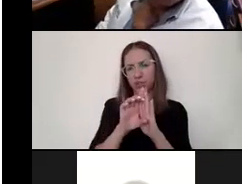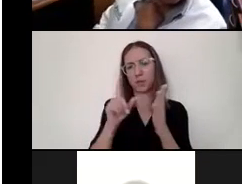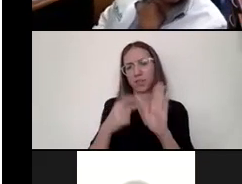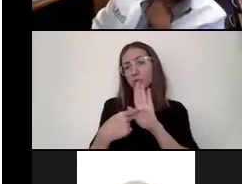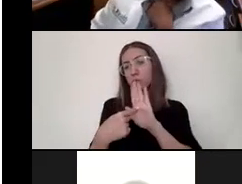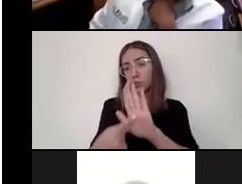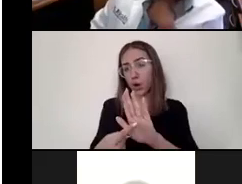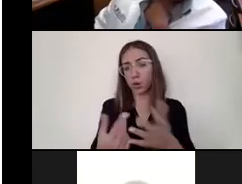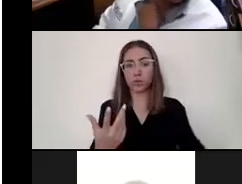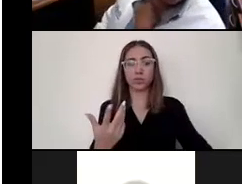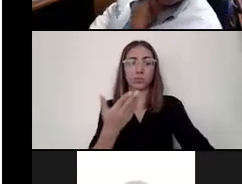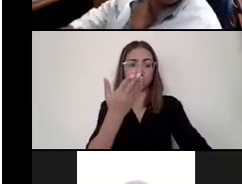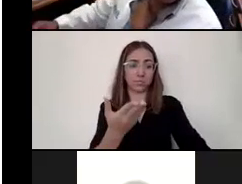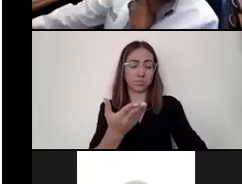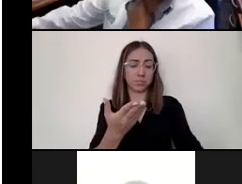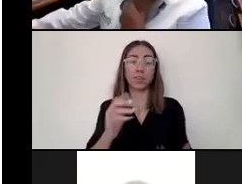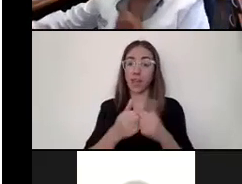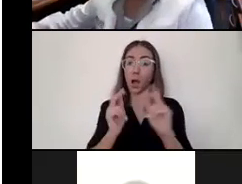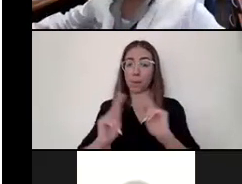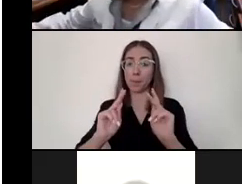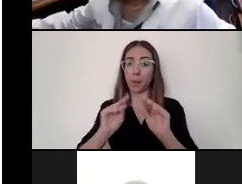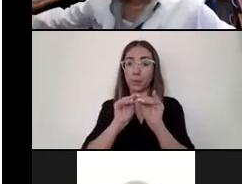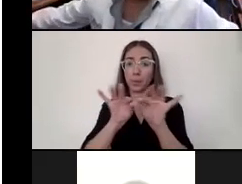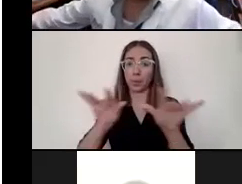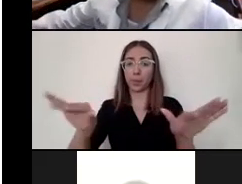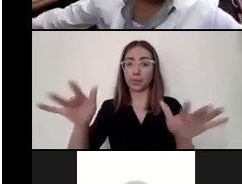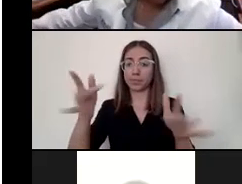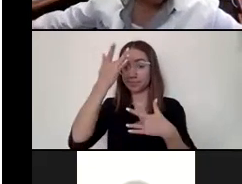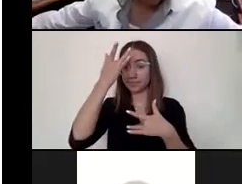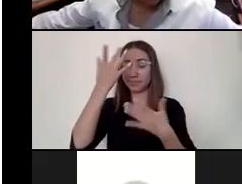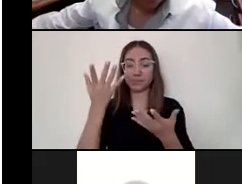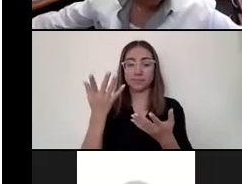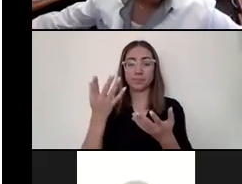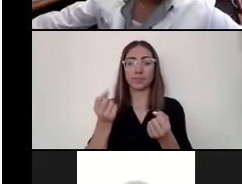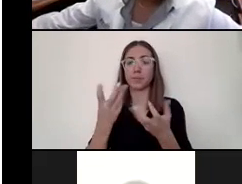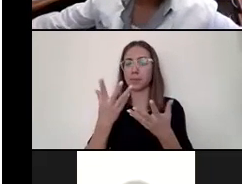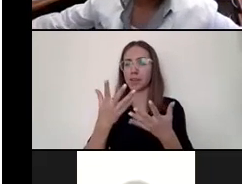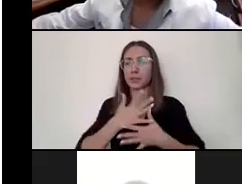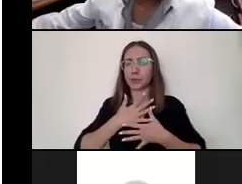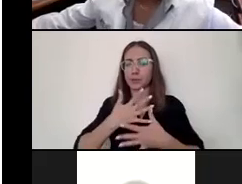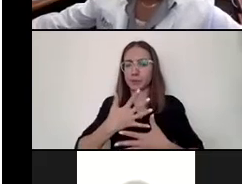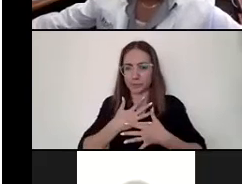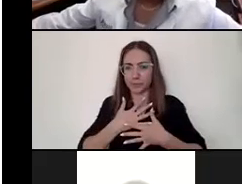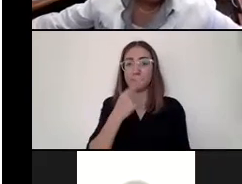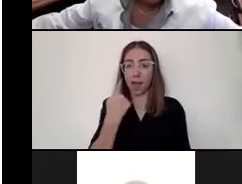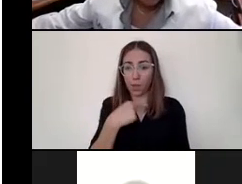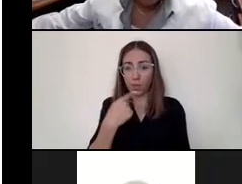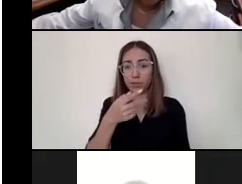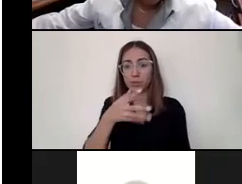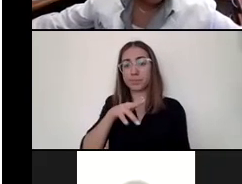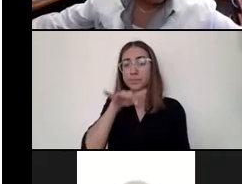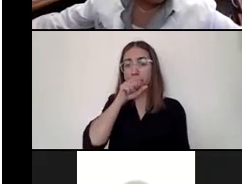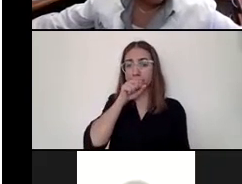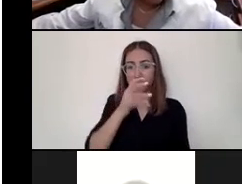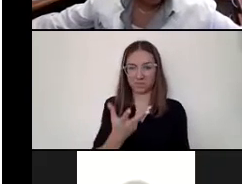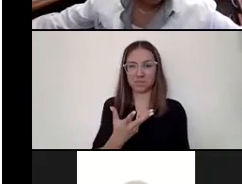because clearly this is how people spread the virus. It's mostly spread through respiratory, through the mouth when you breathe out. And so